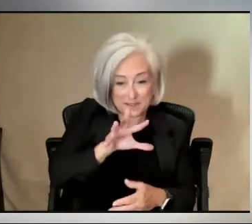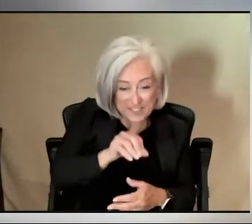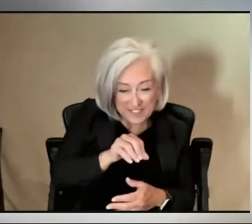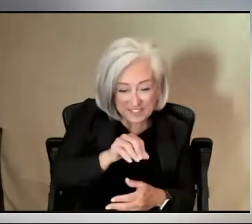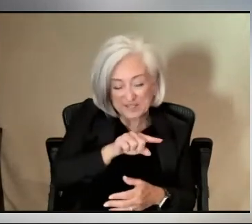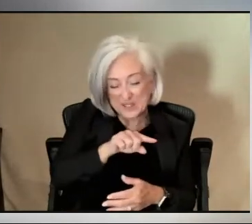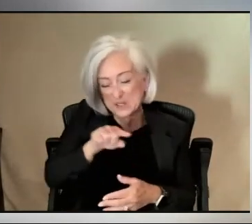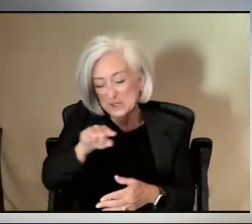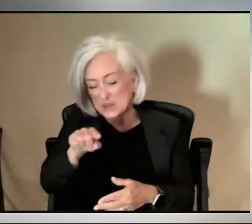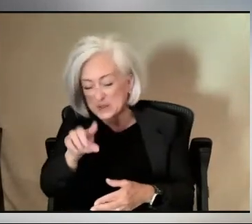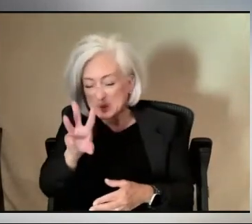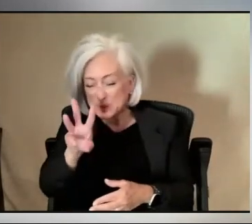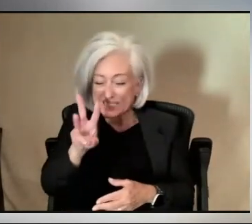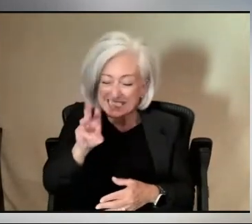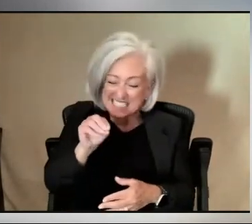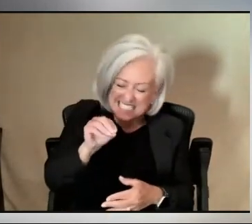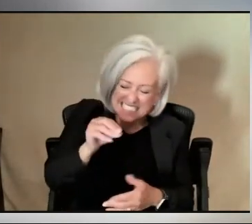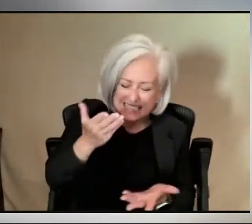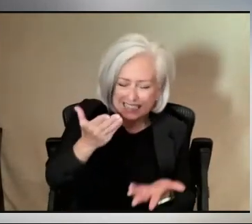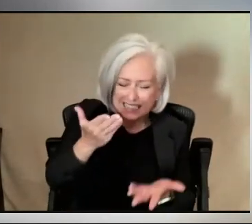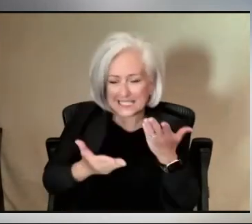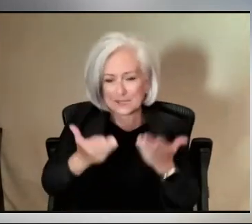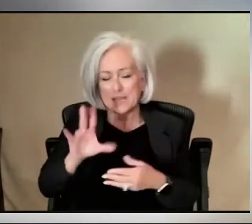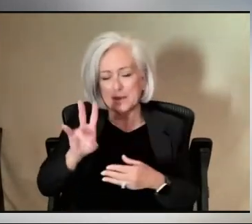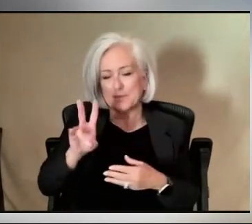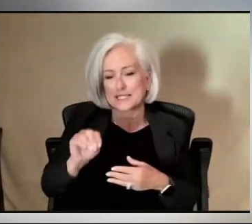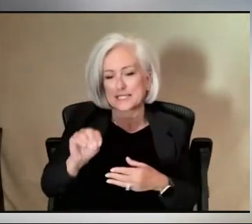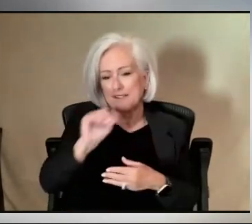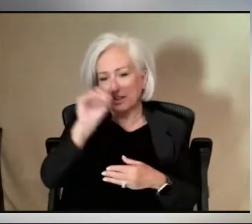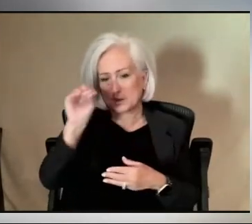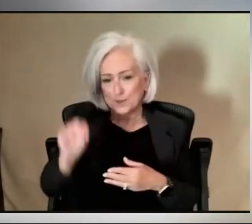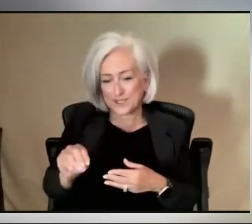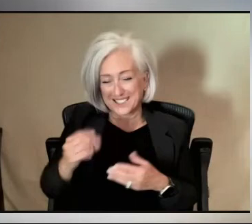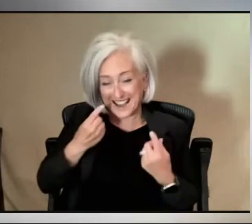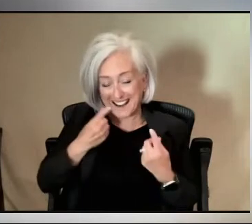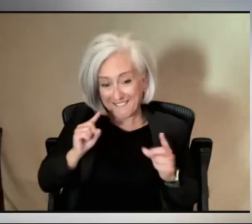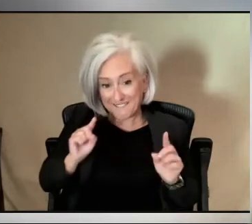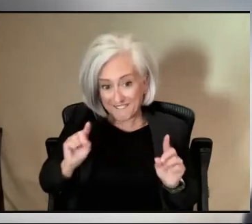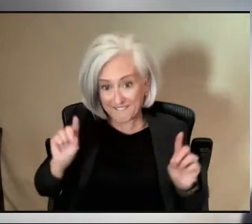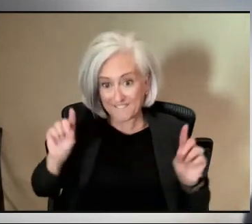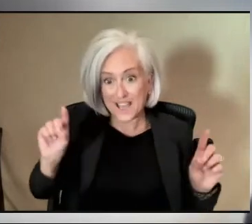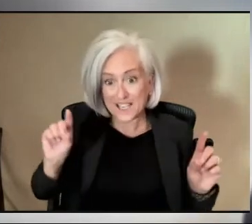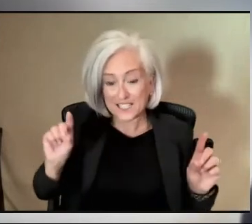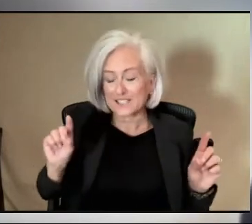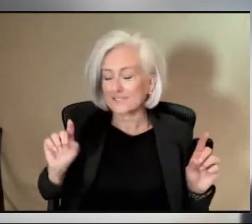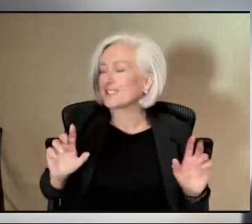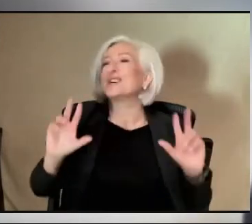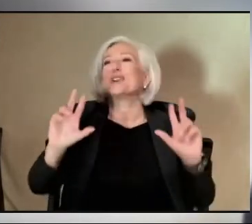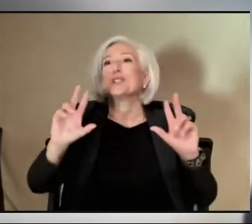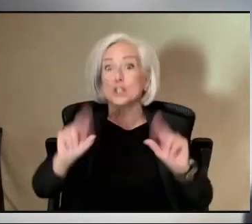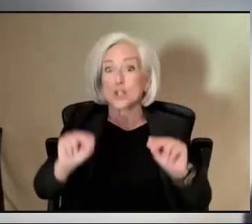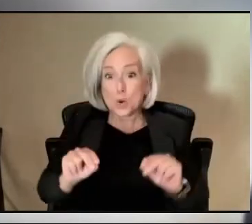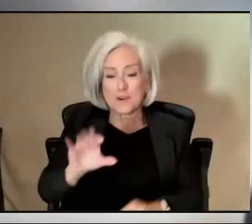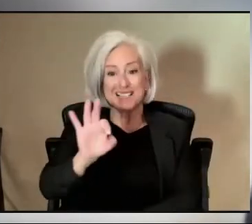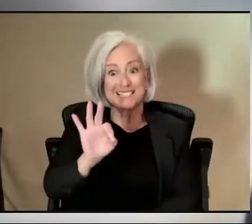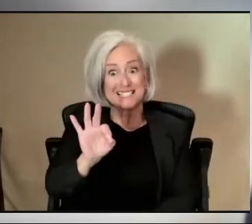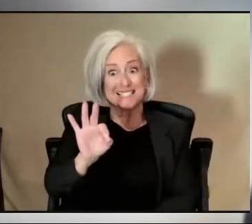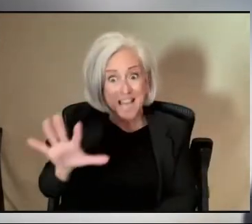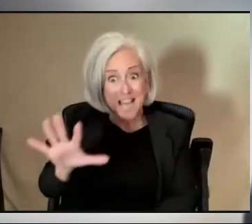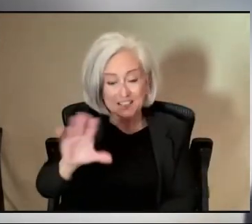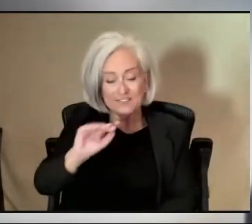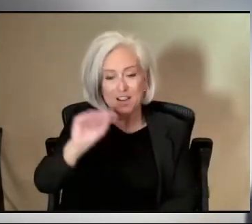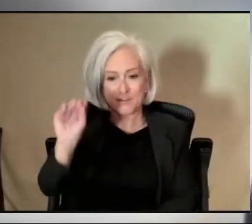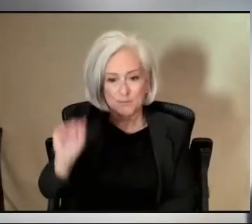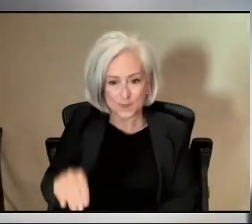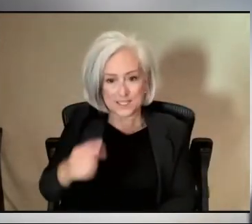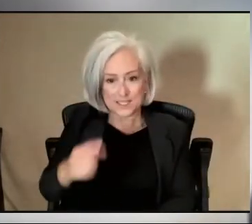or maybe even 70% effective. They were 95% effective